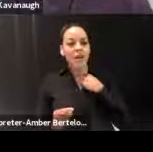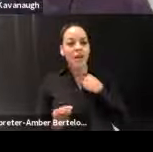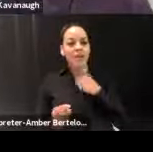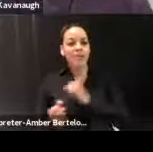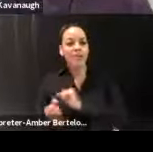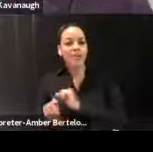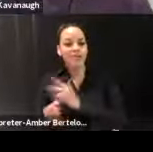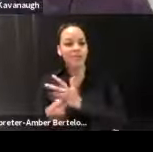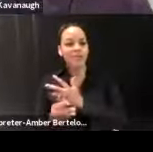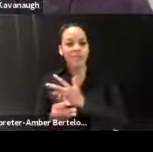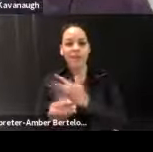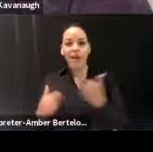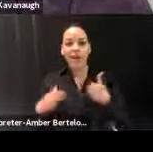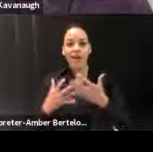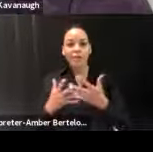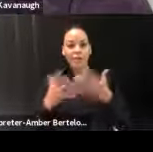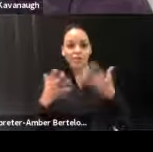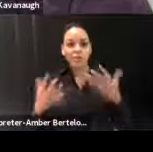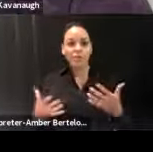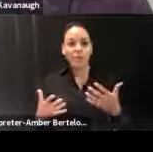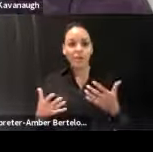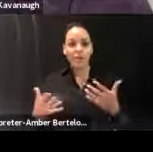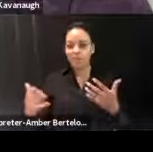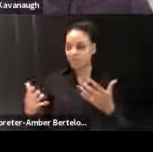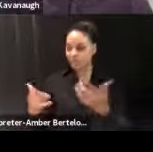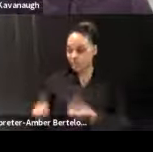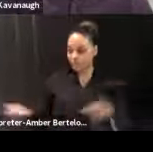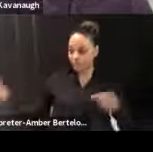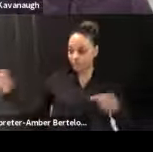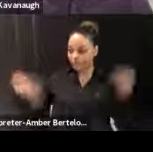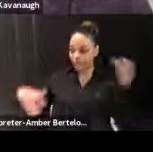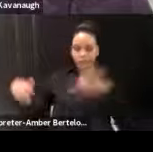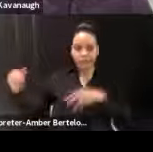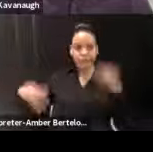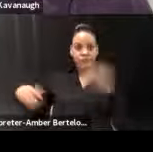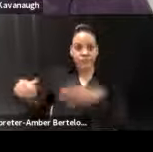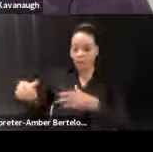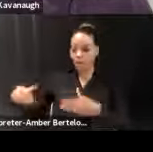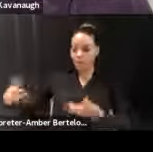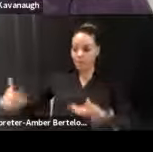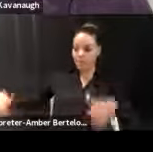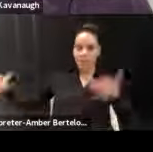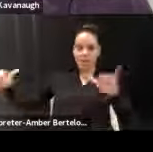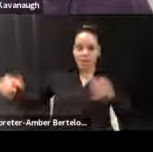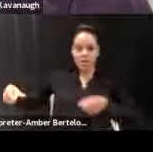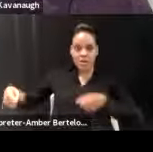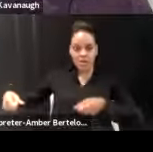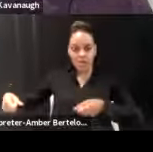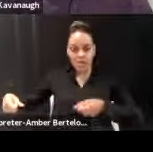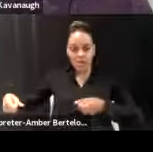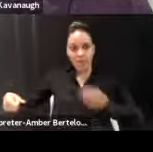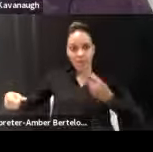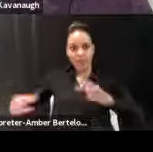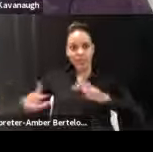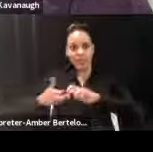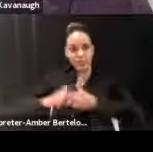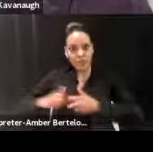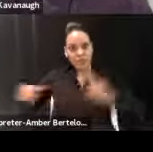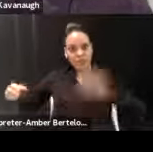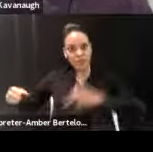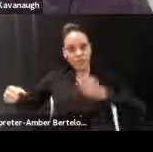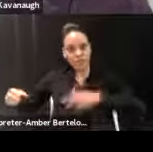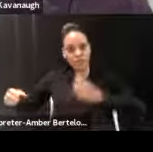carrying too much ish. You got issues upon issues upon issues. And, you know,